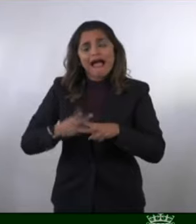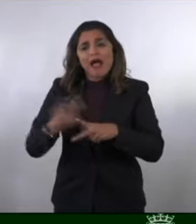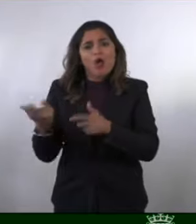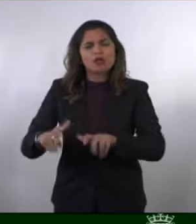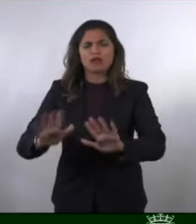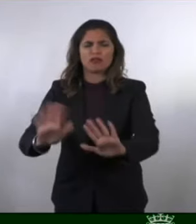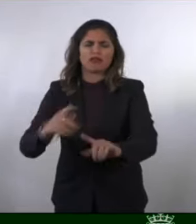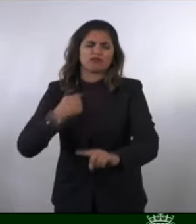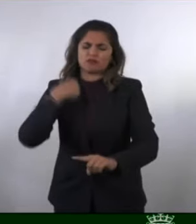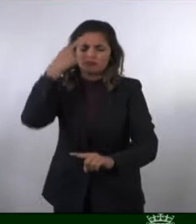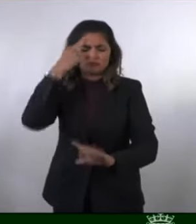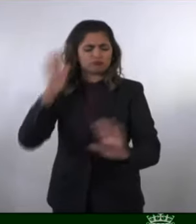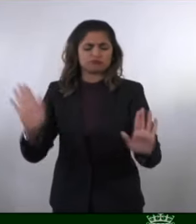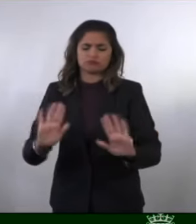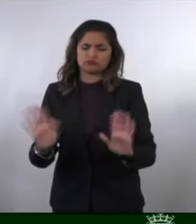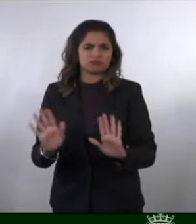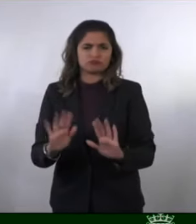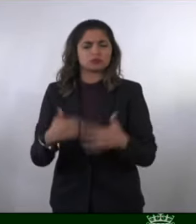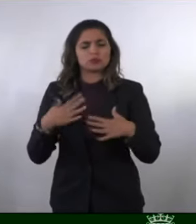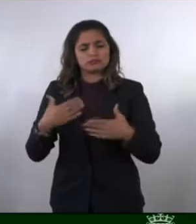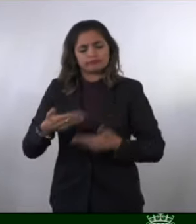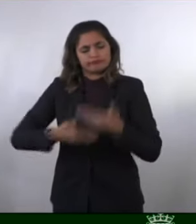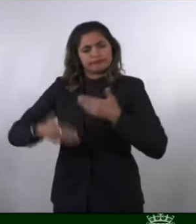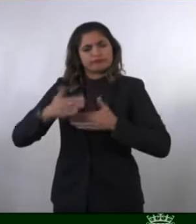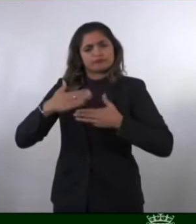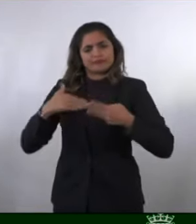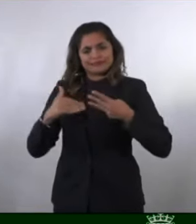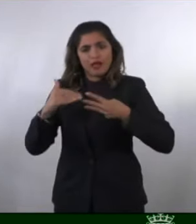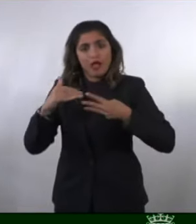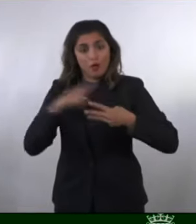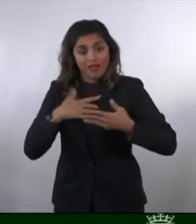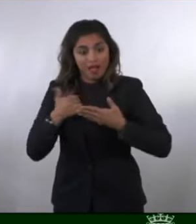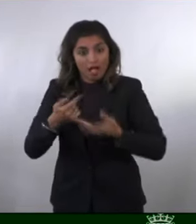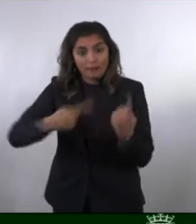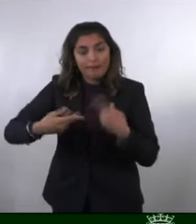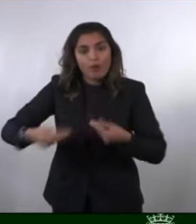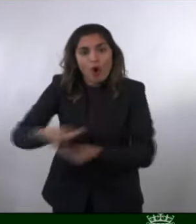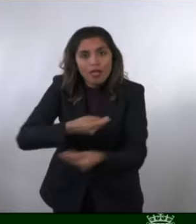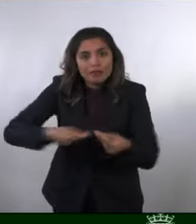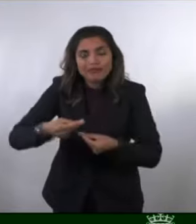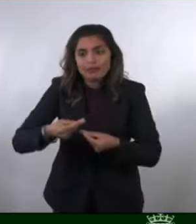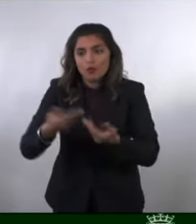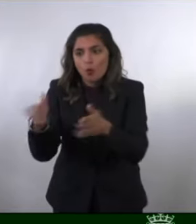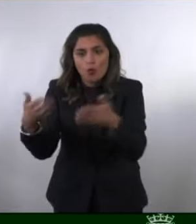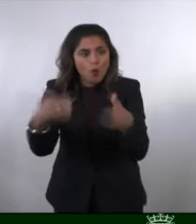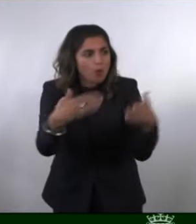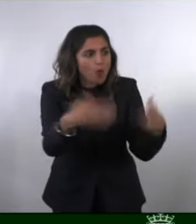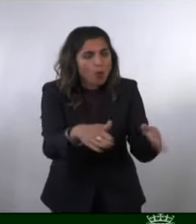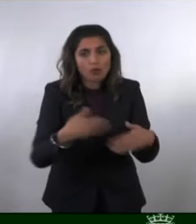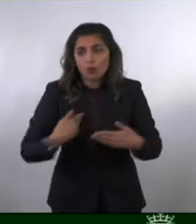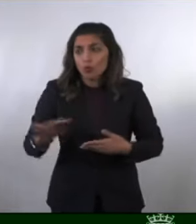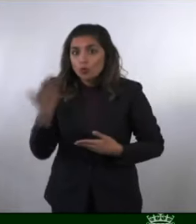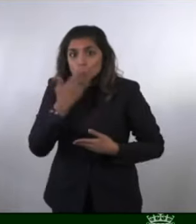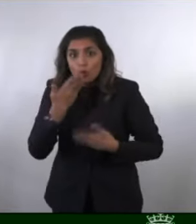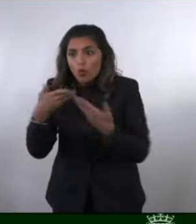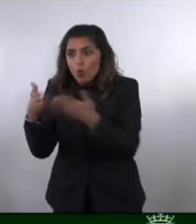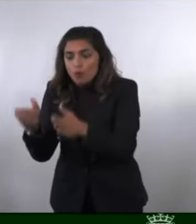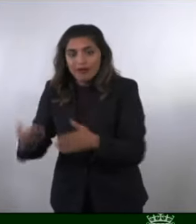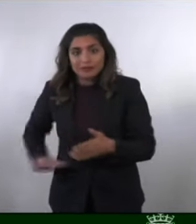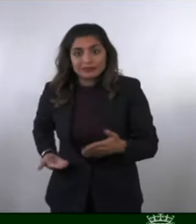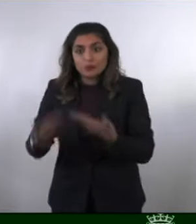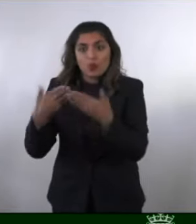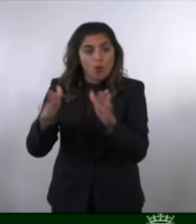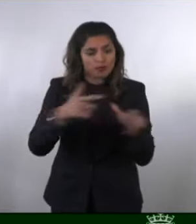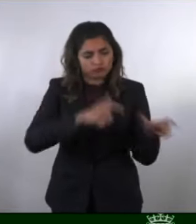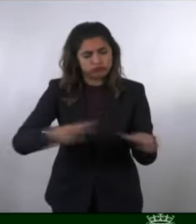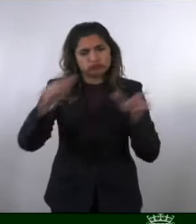this country. We want to get the economy moving as far as we possibly can, keep schools open whilst suppressing